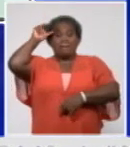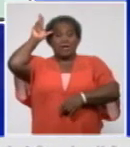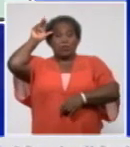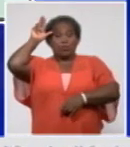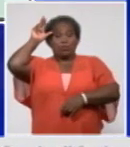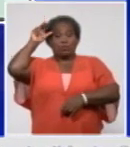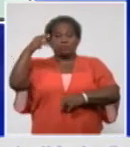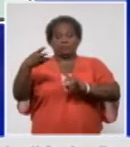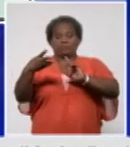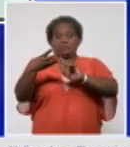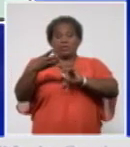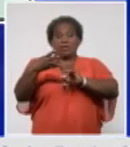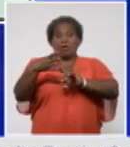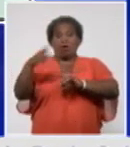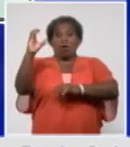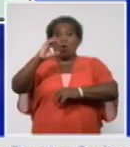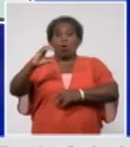with